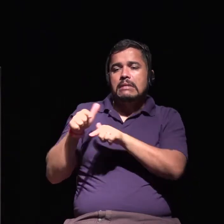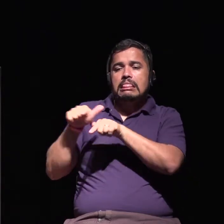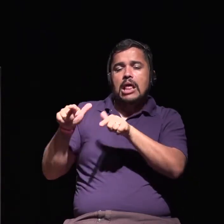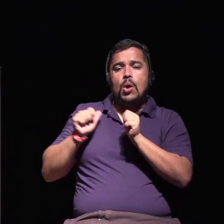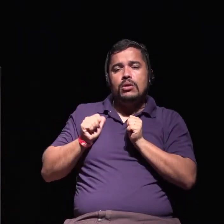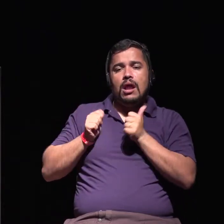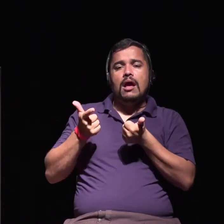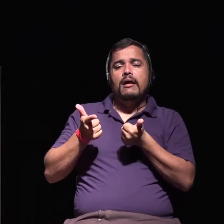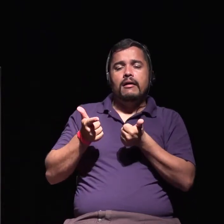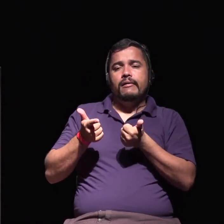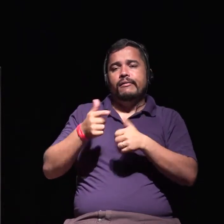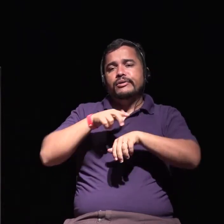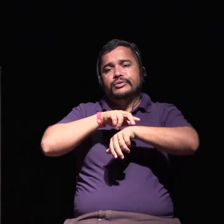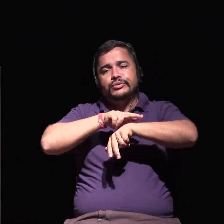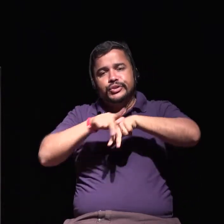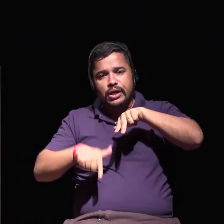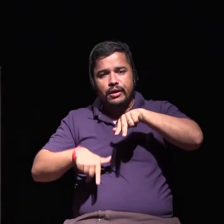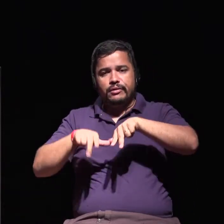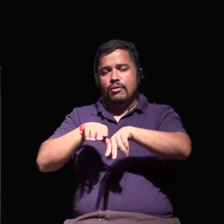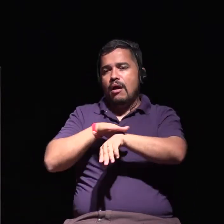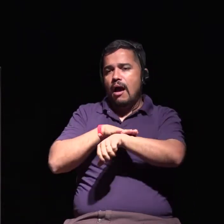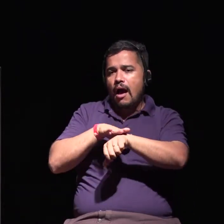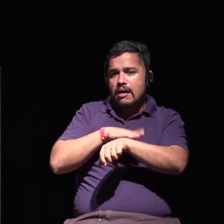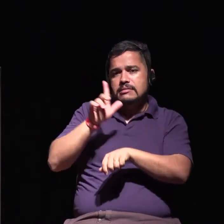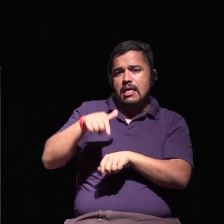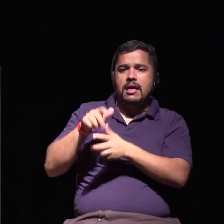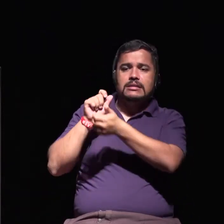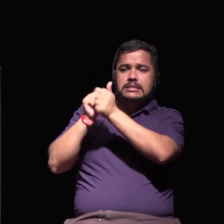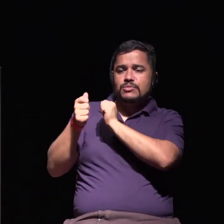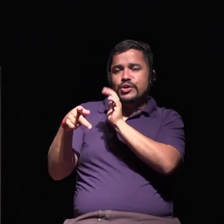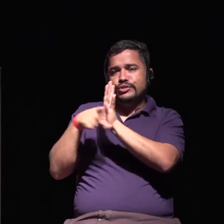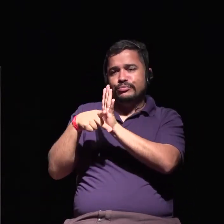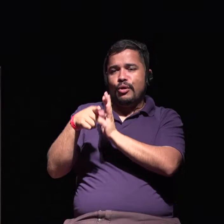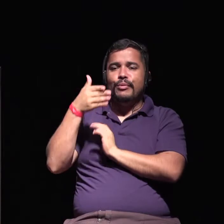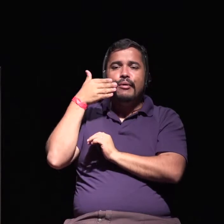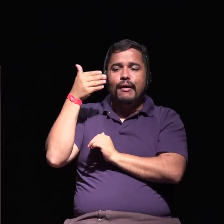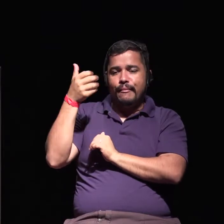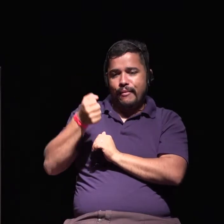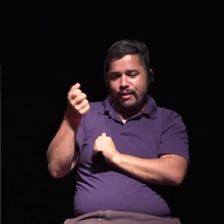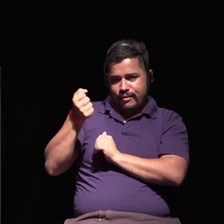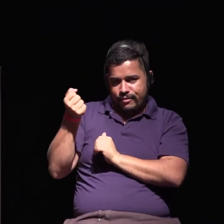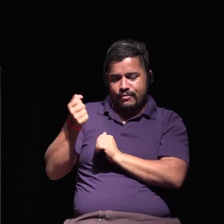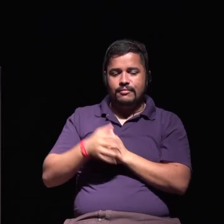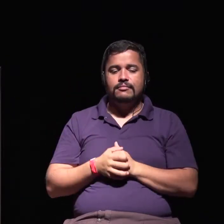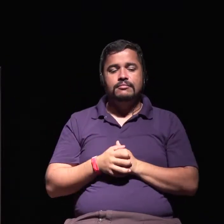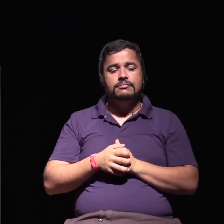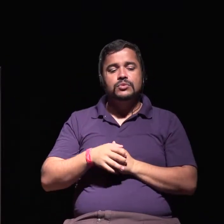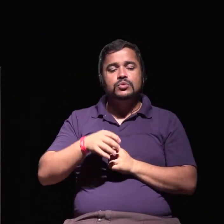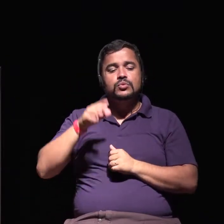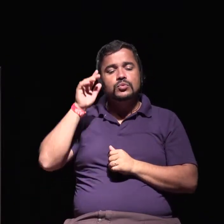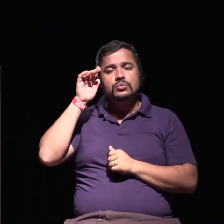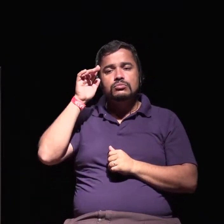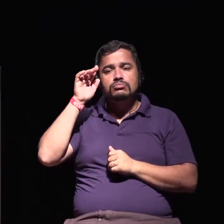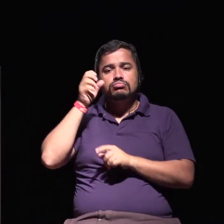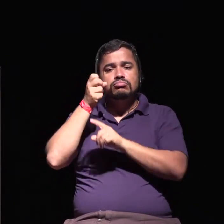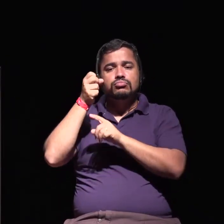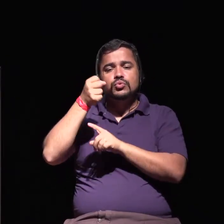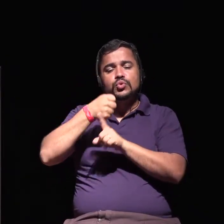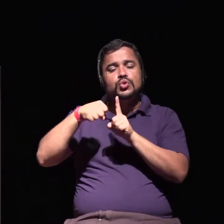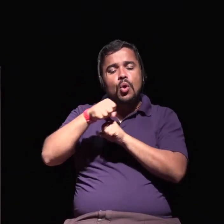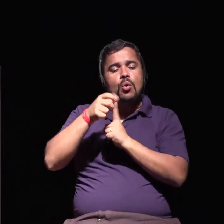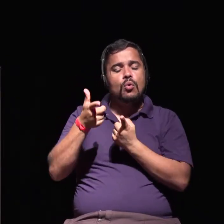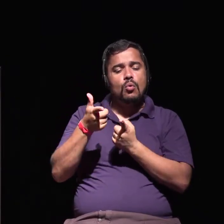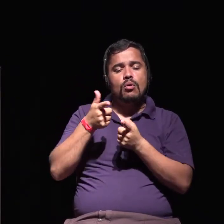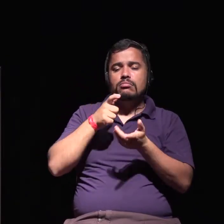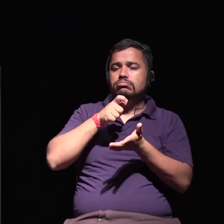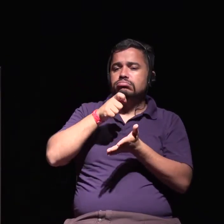ableism. This is actually not what I want to show. The sociologist Rashawn Ray has written about how many African Americans can fear jogging, a fear